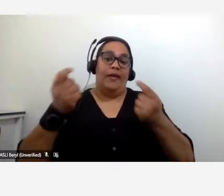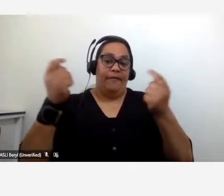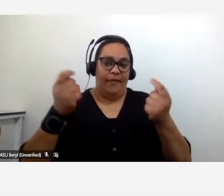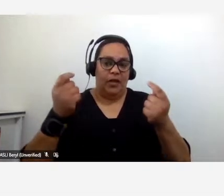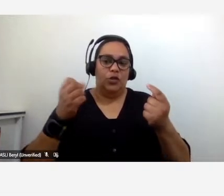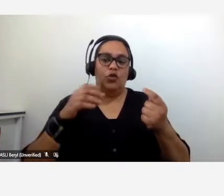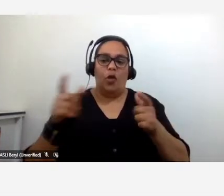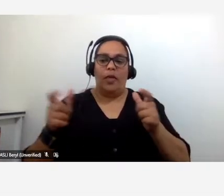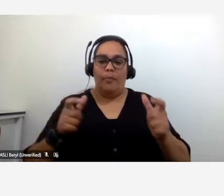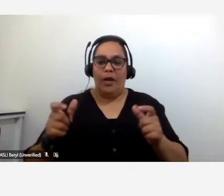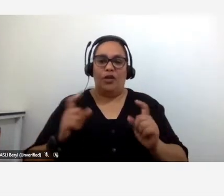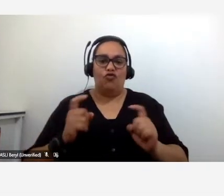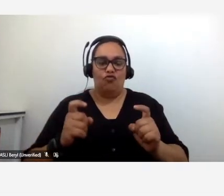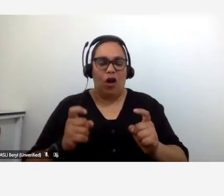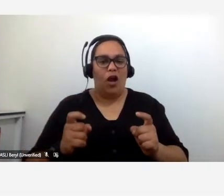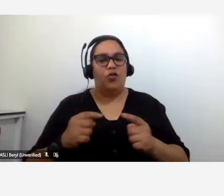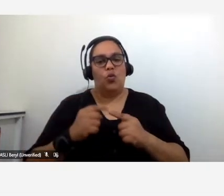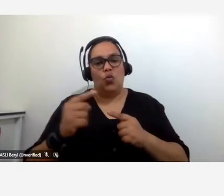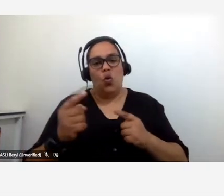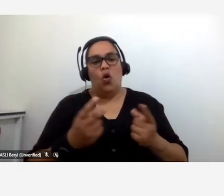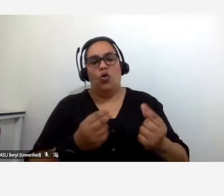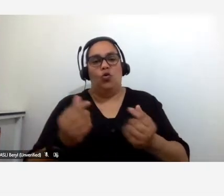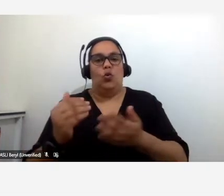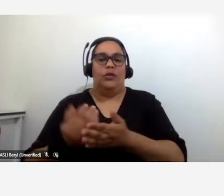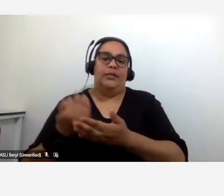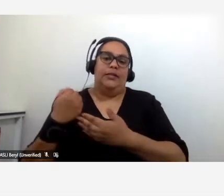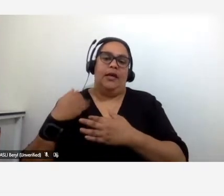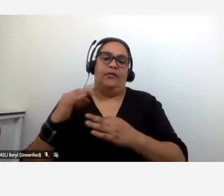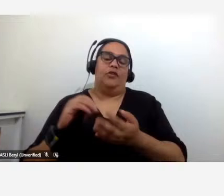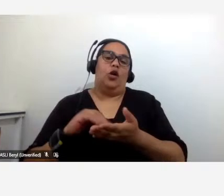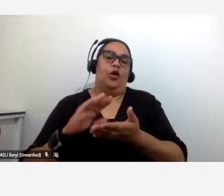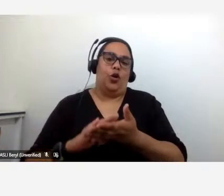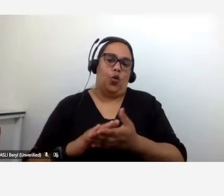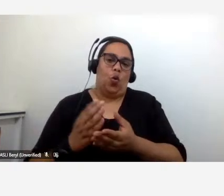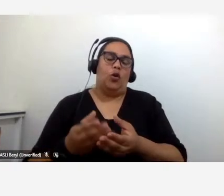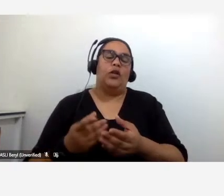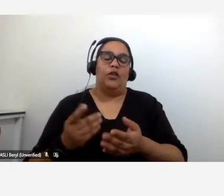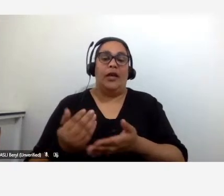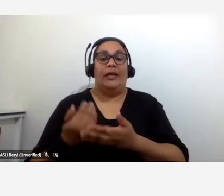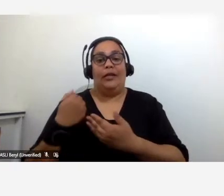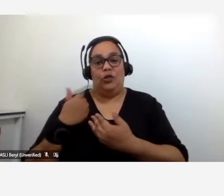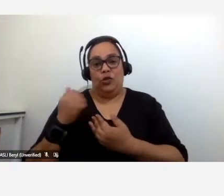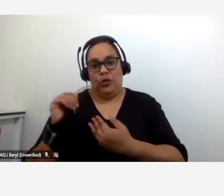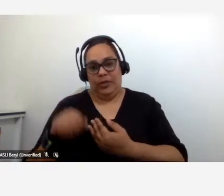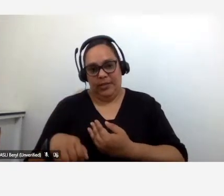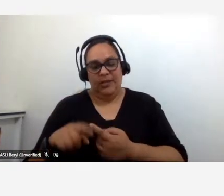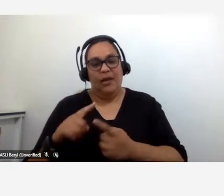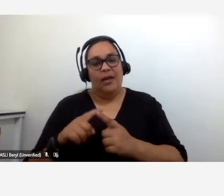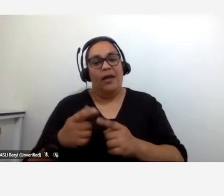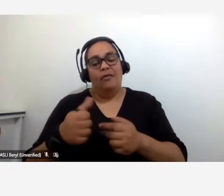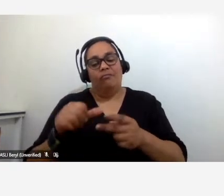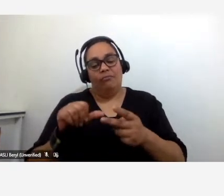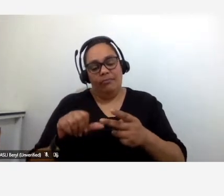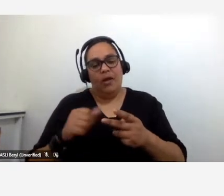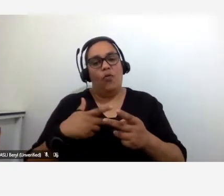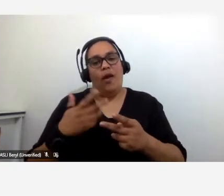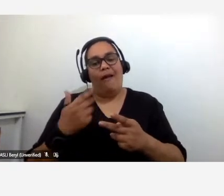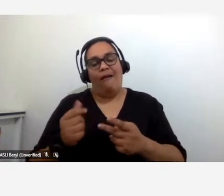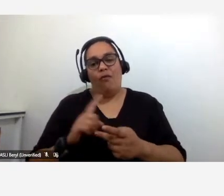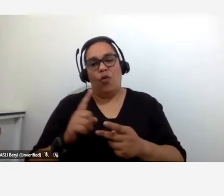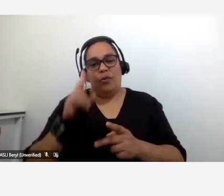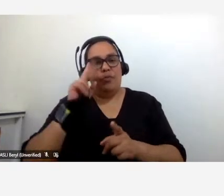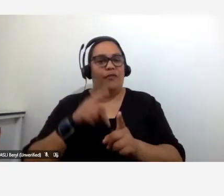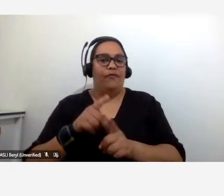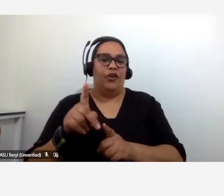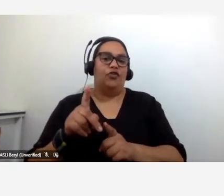So they managed to rush and immediately save those records. So they were rescued. Following that, we do have a